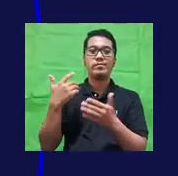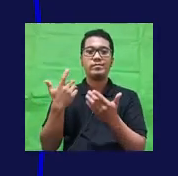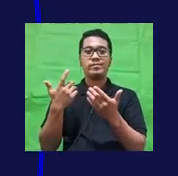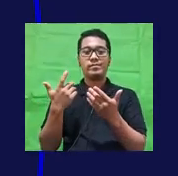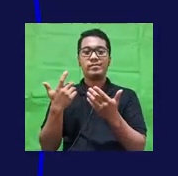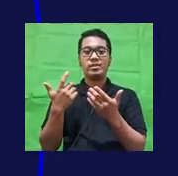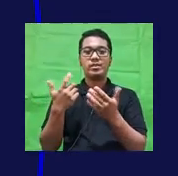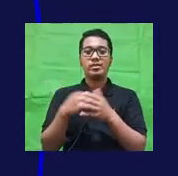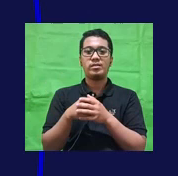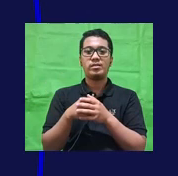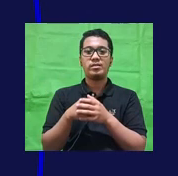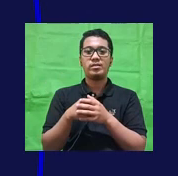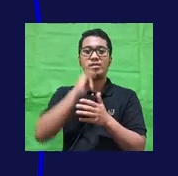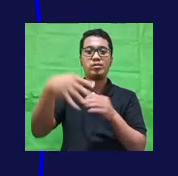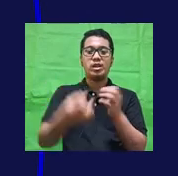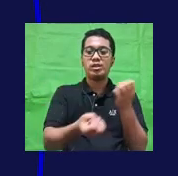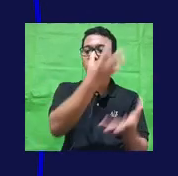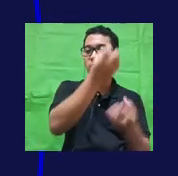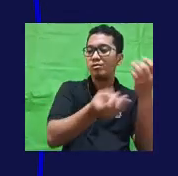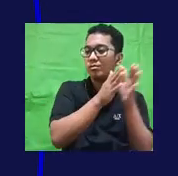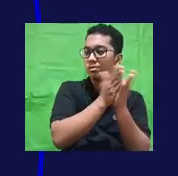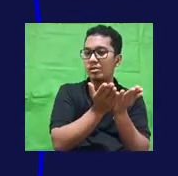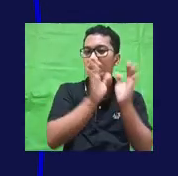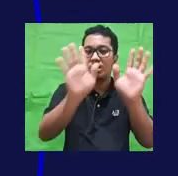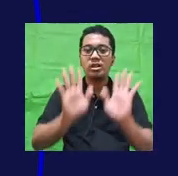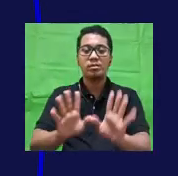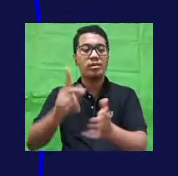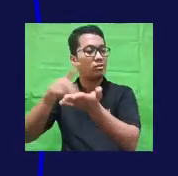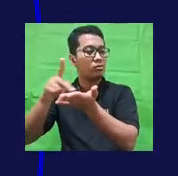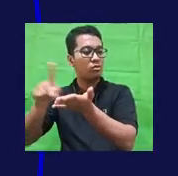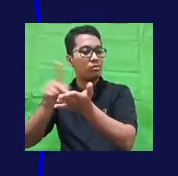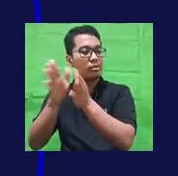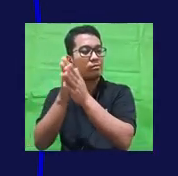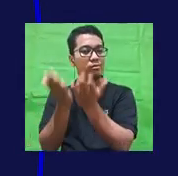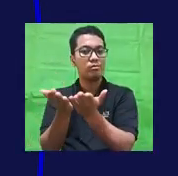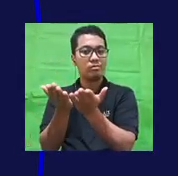they did, many comic books and published books by themselves.